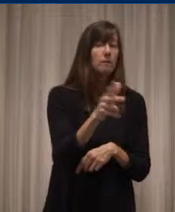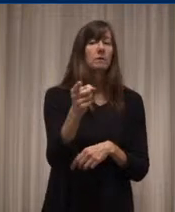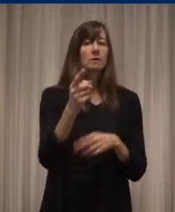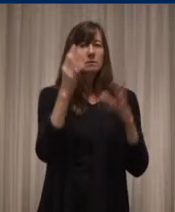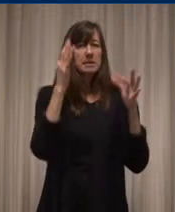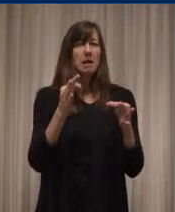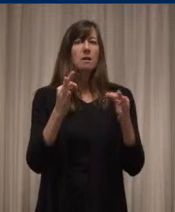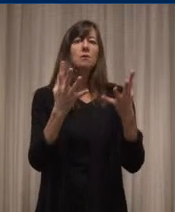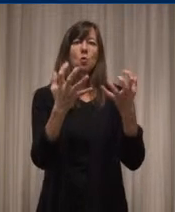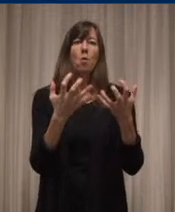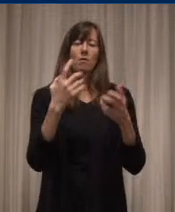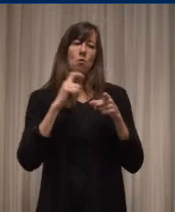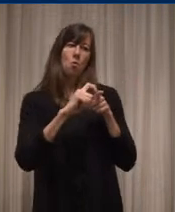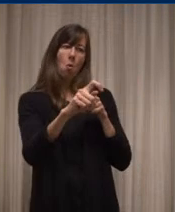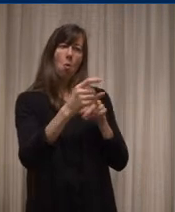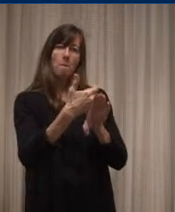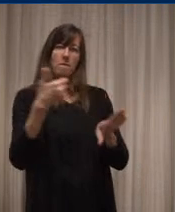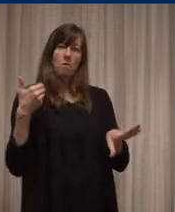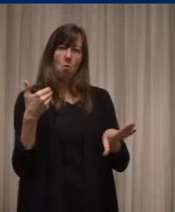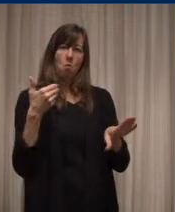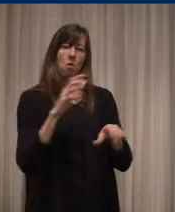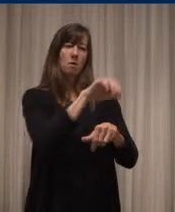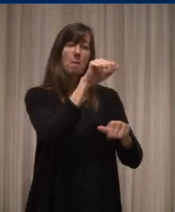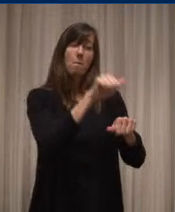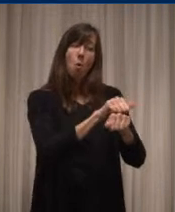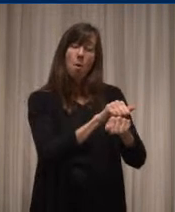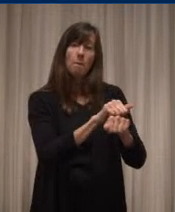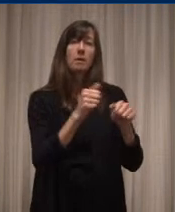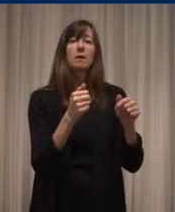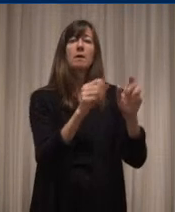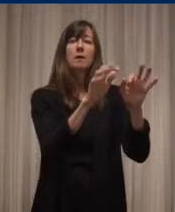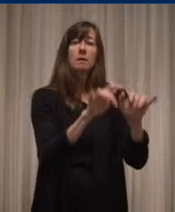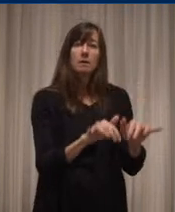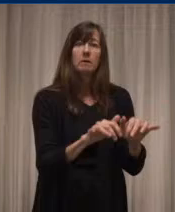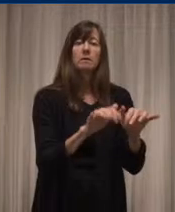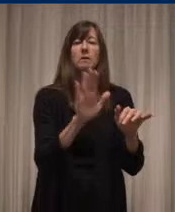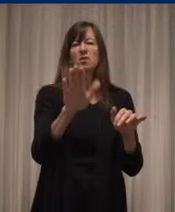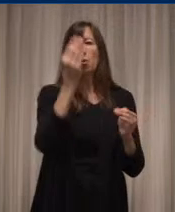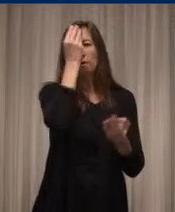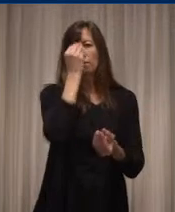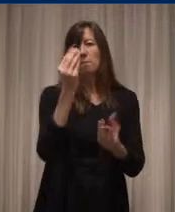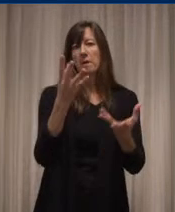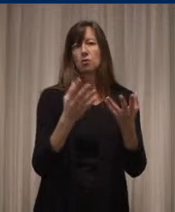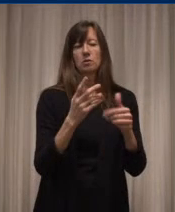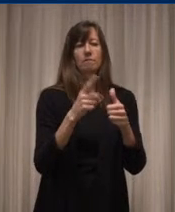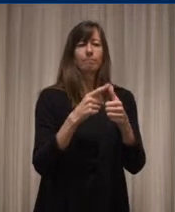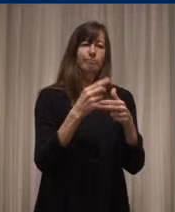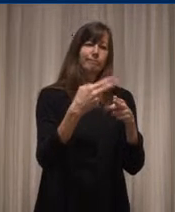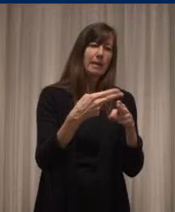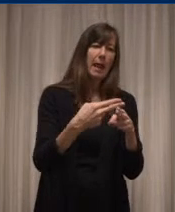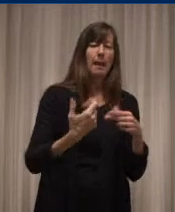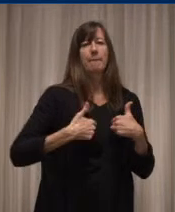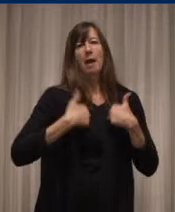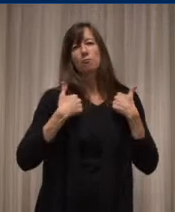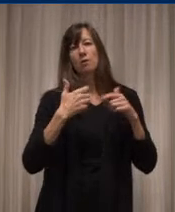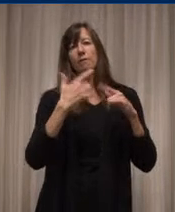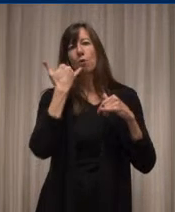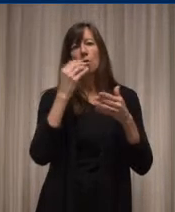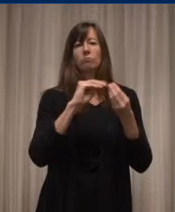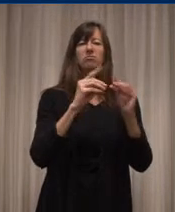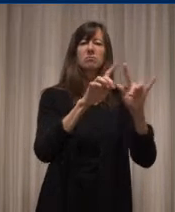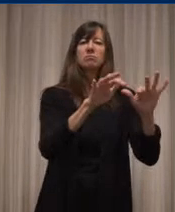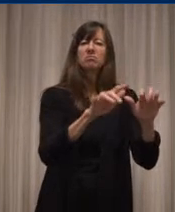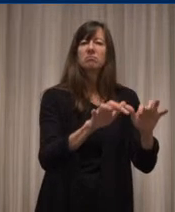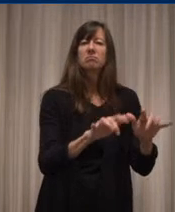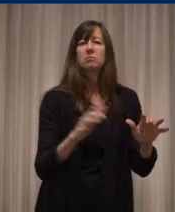make that appointment so that they can get your information pre-entered. But if you don't want to do that or you can't do that, you can walk up without